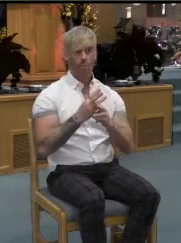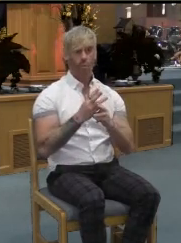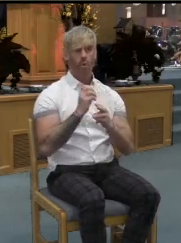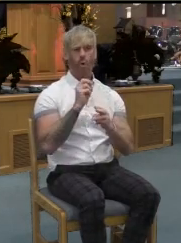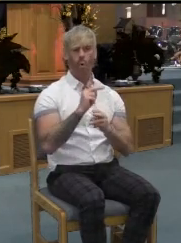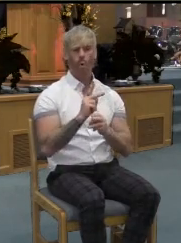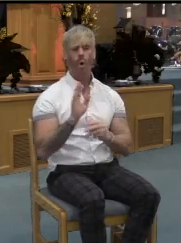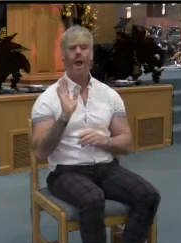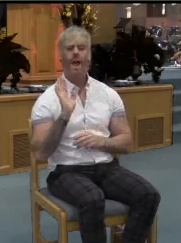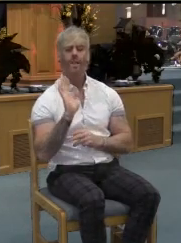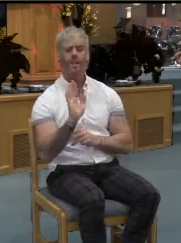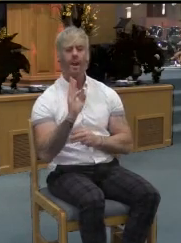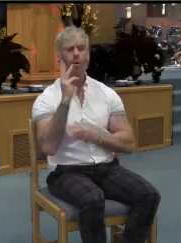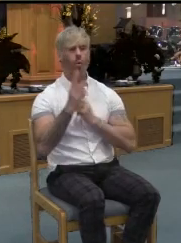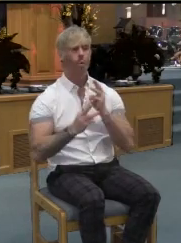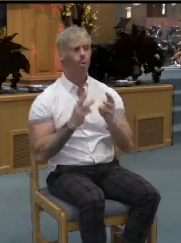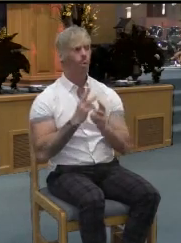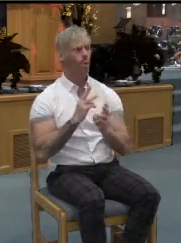worldview.